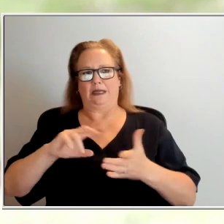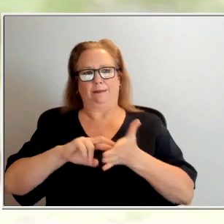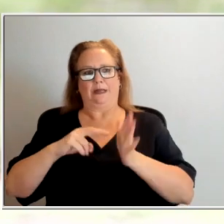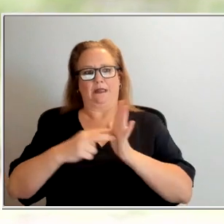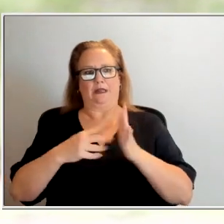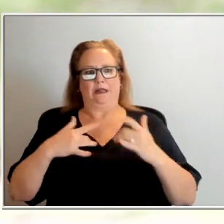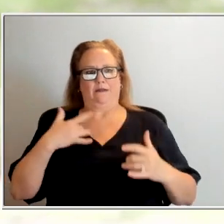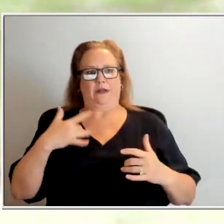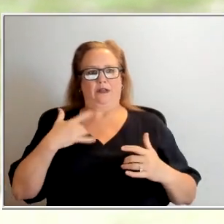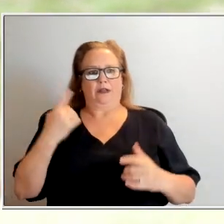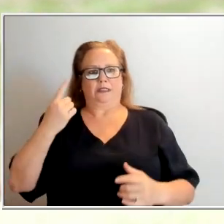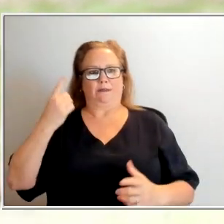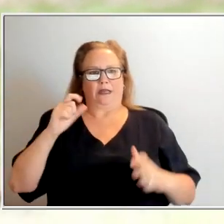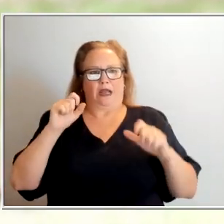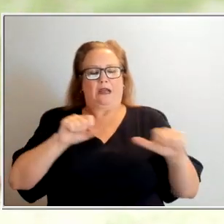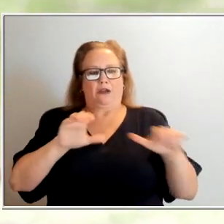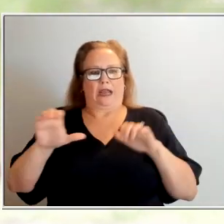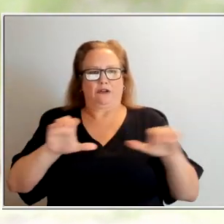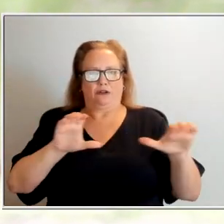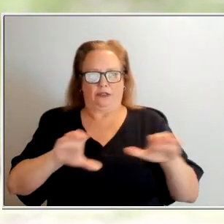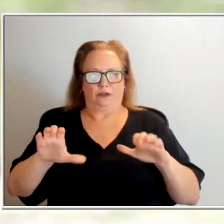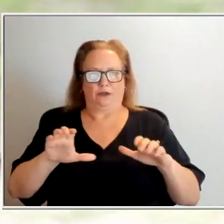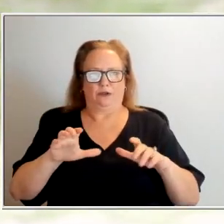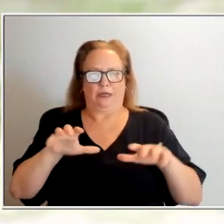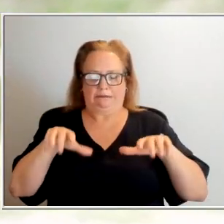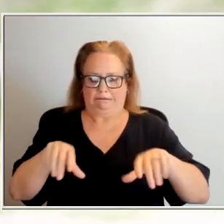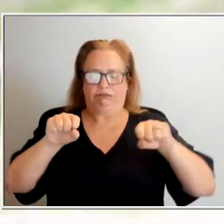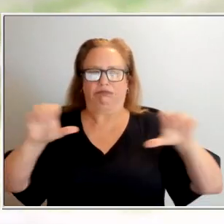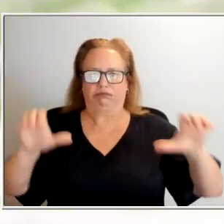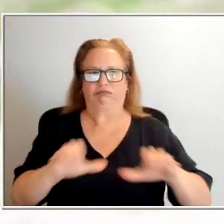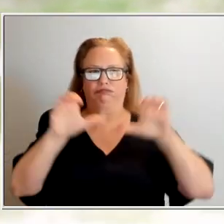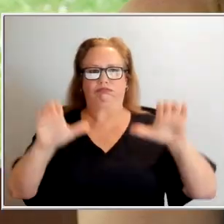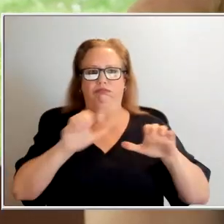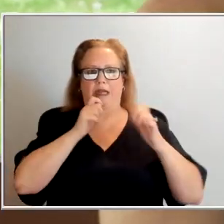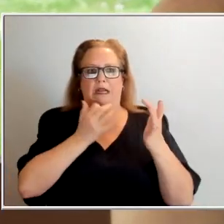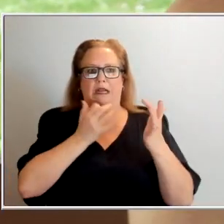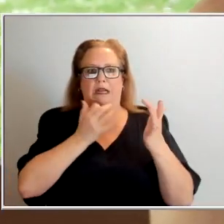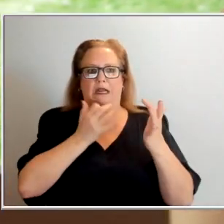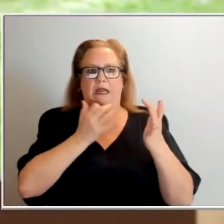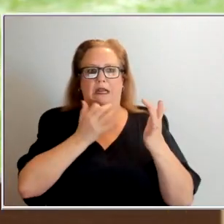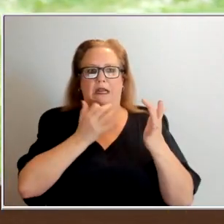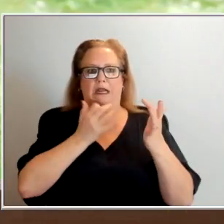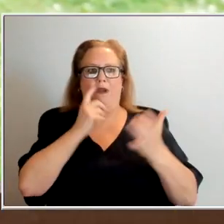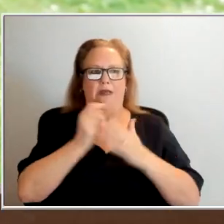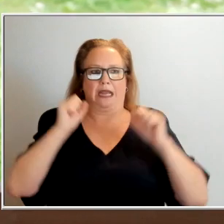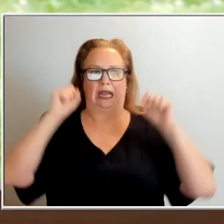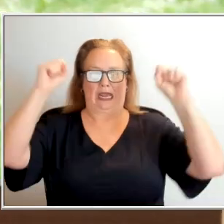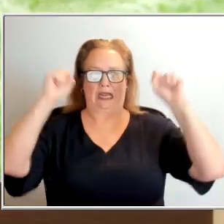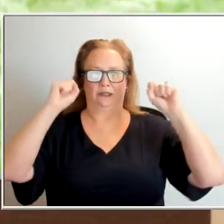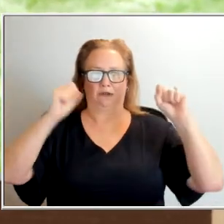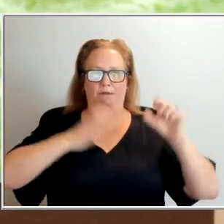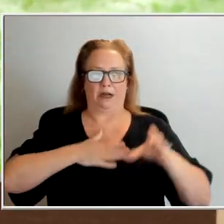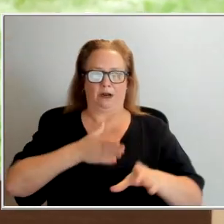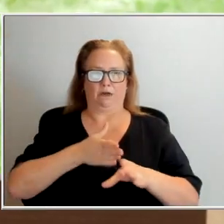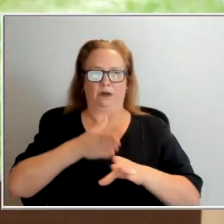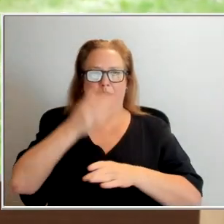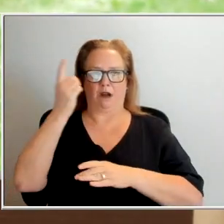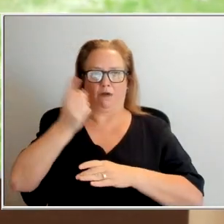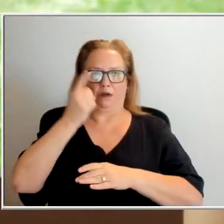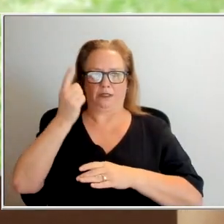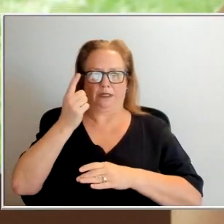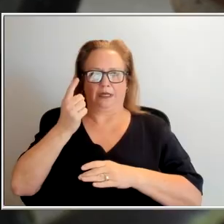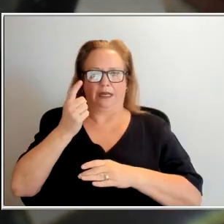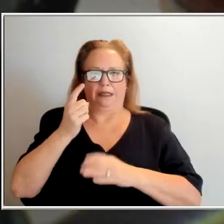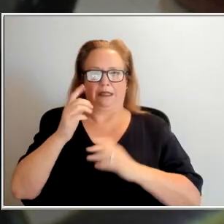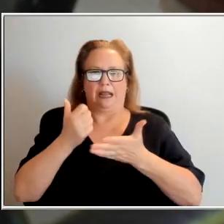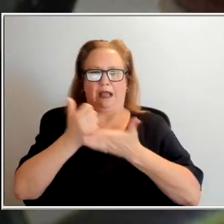something that I could actually do and take action and not just wait for my treatment to work. Exercise in my career has always been sort of that little nugget that